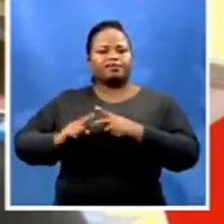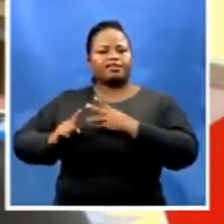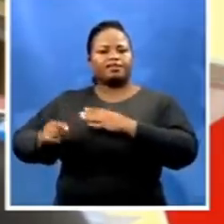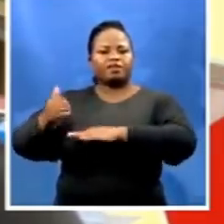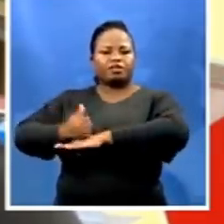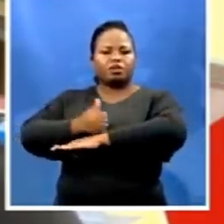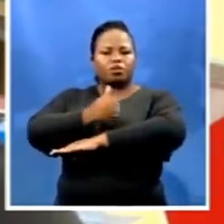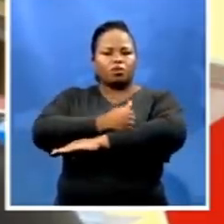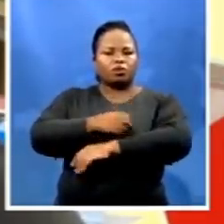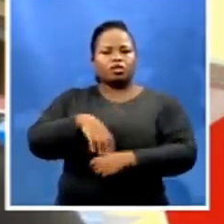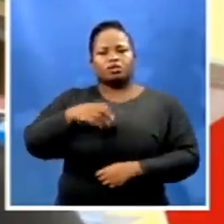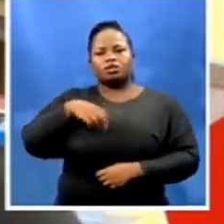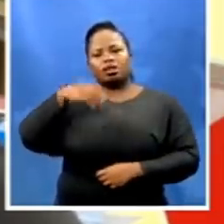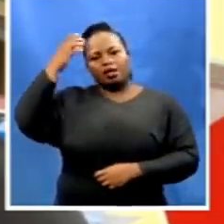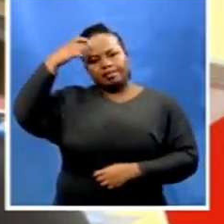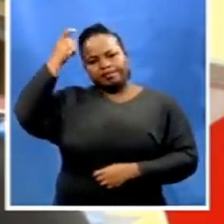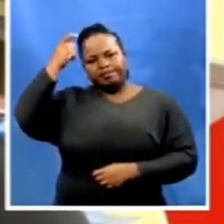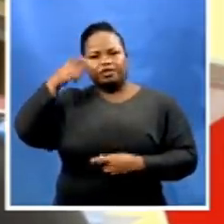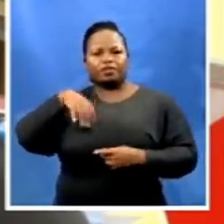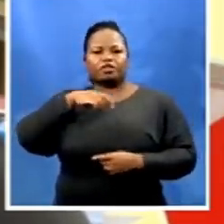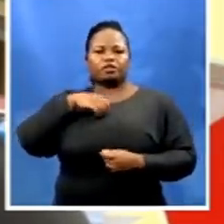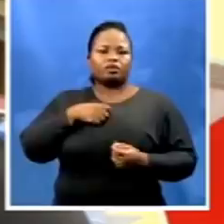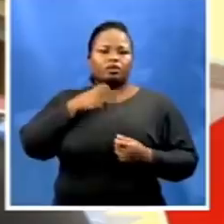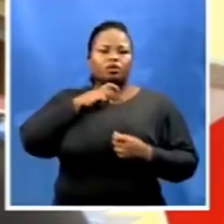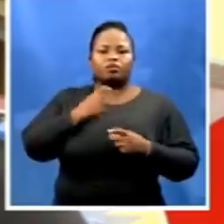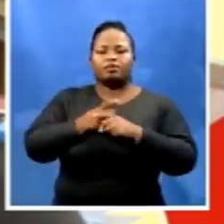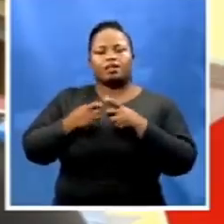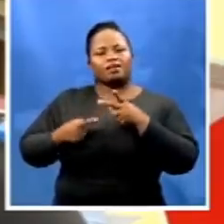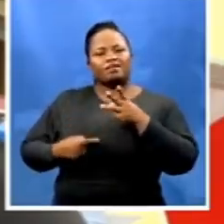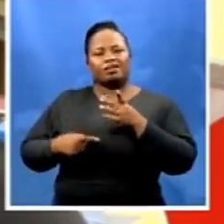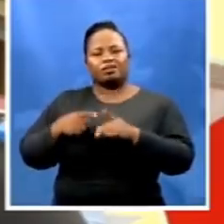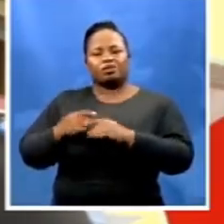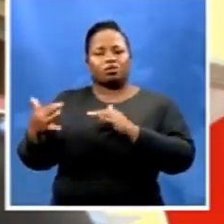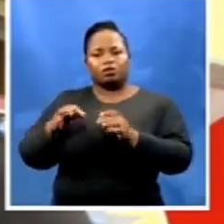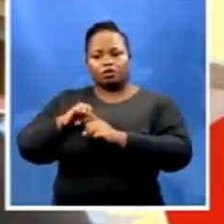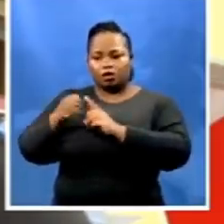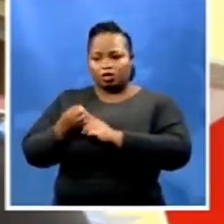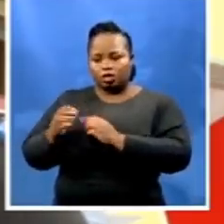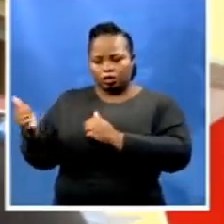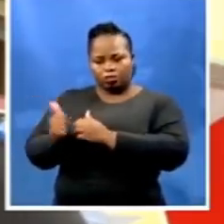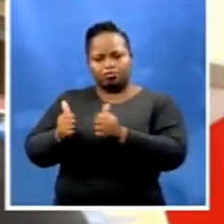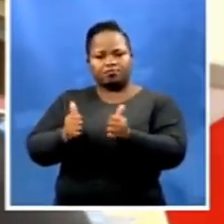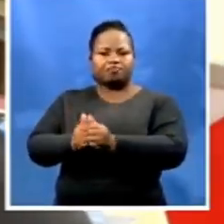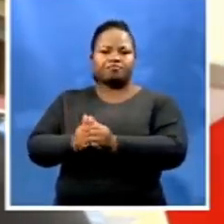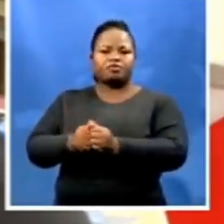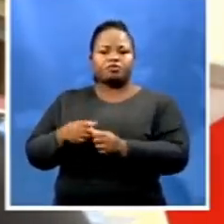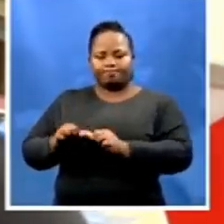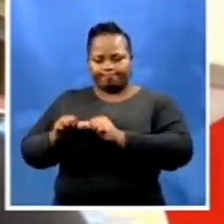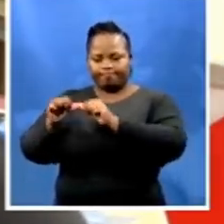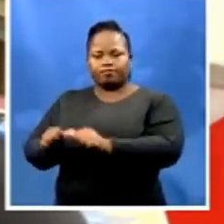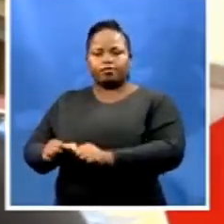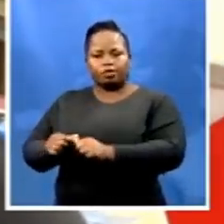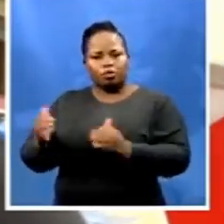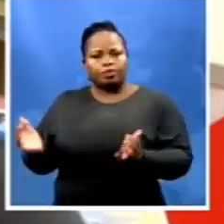other civic organizations in our communities to say they must continue also to mobilize the